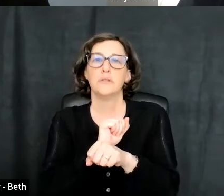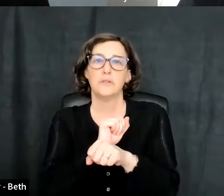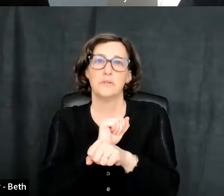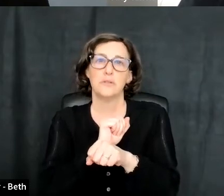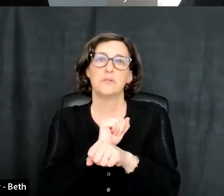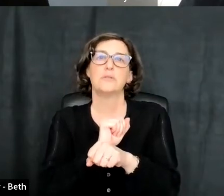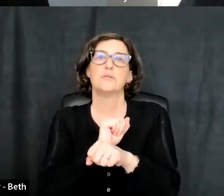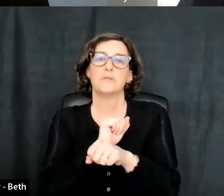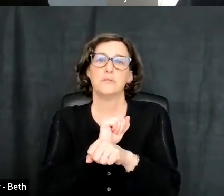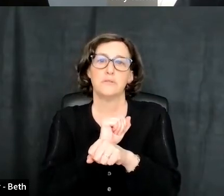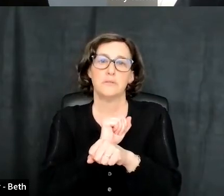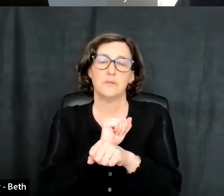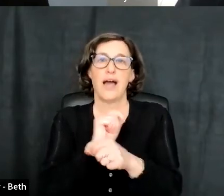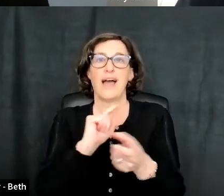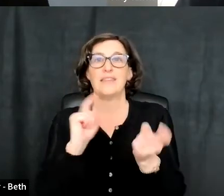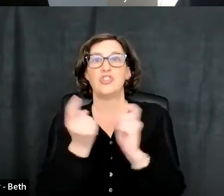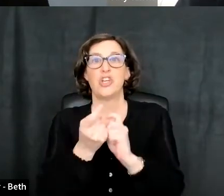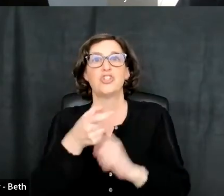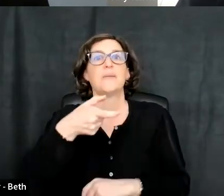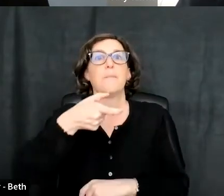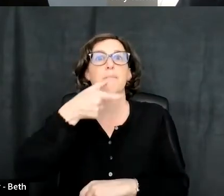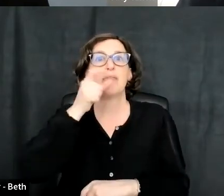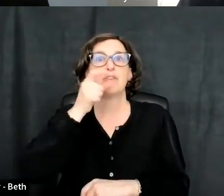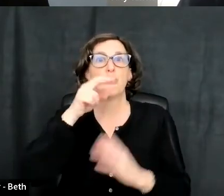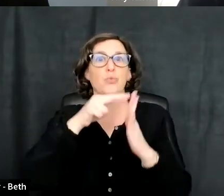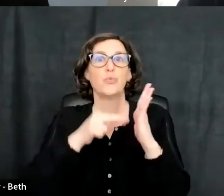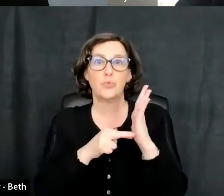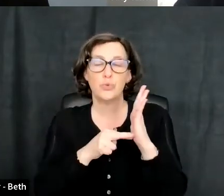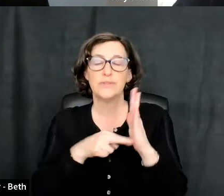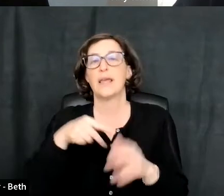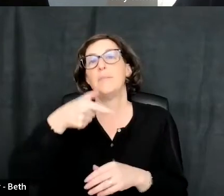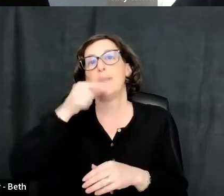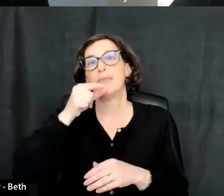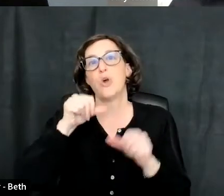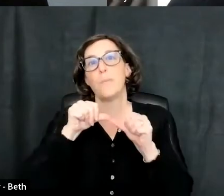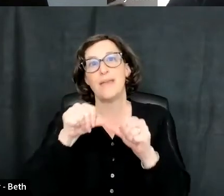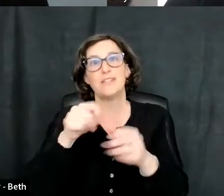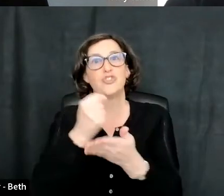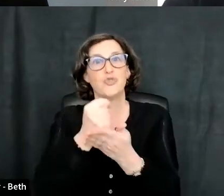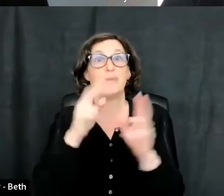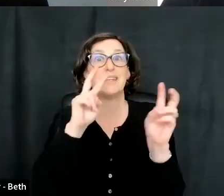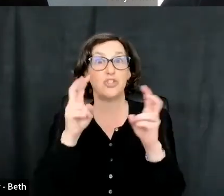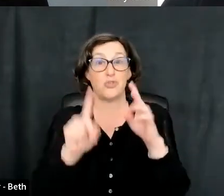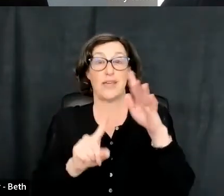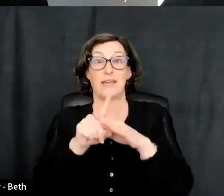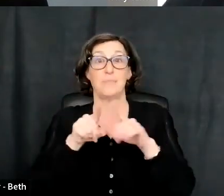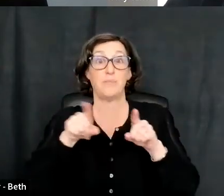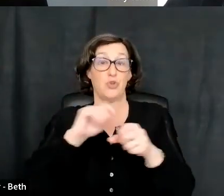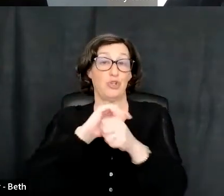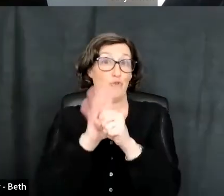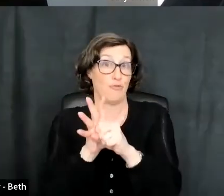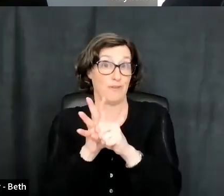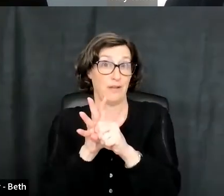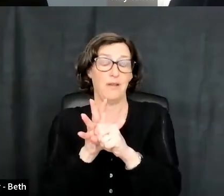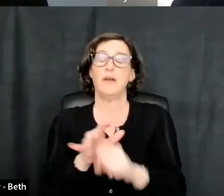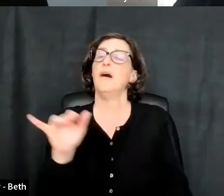around the changes in methadone regulations and just methadone maintenance treatment issues that came up during COVID-19, but